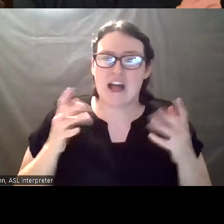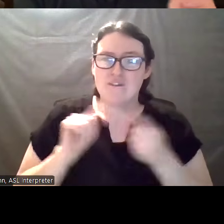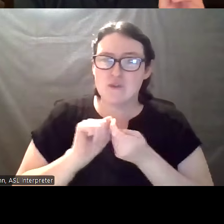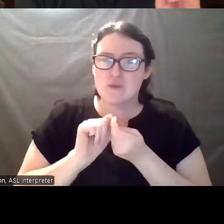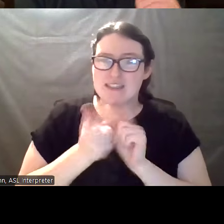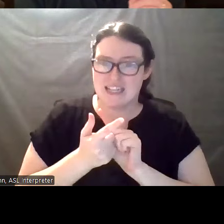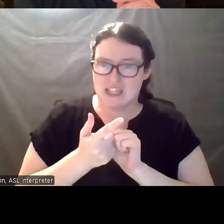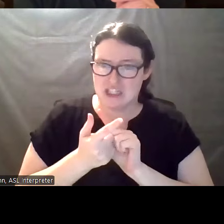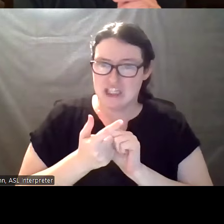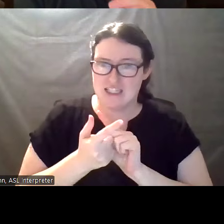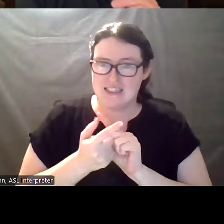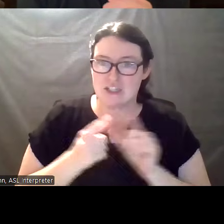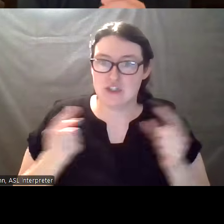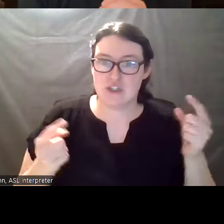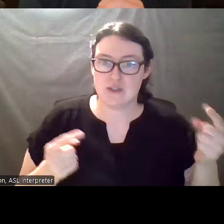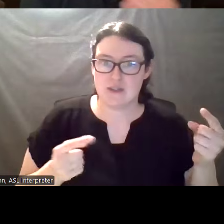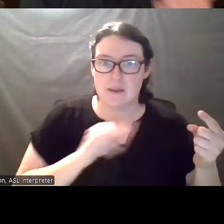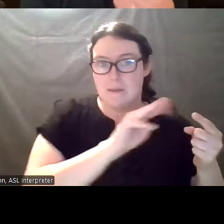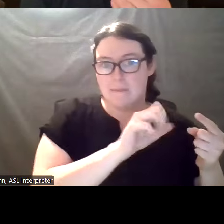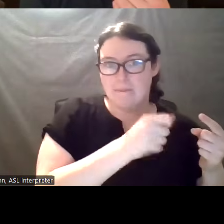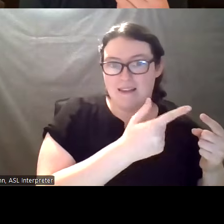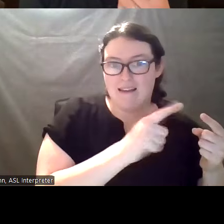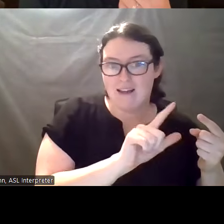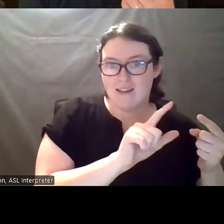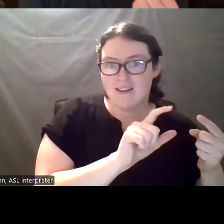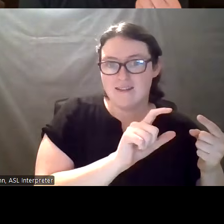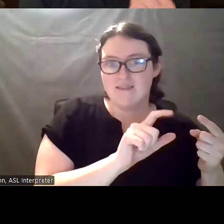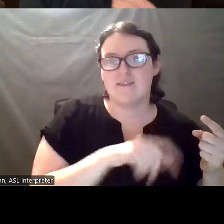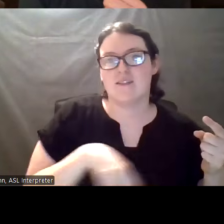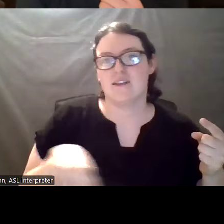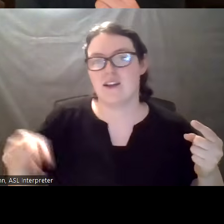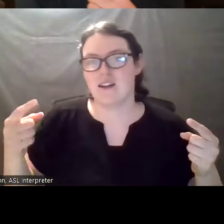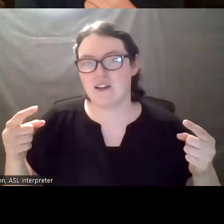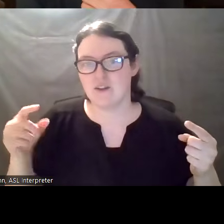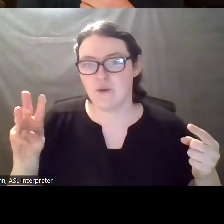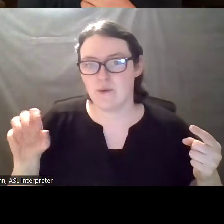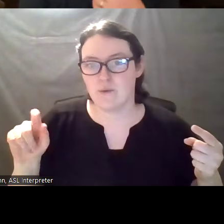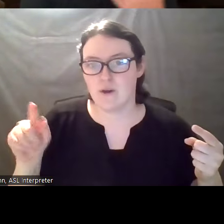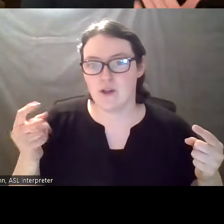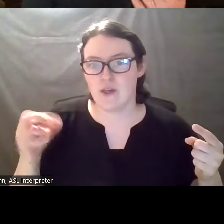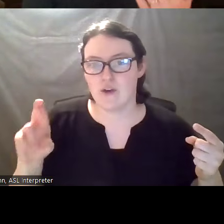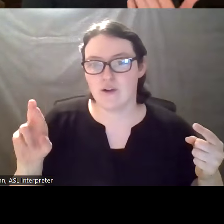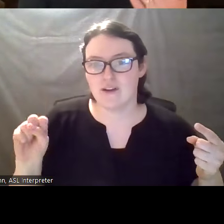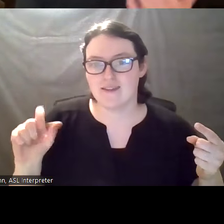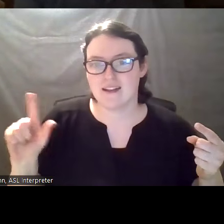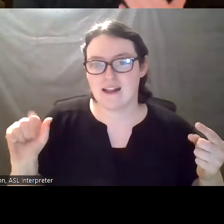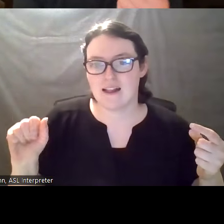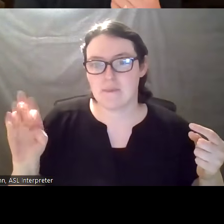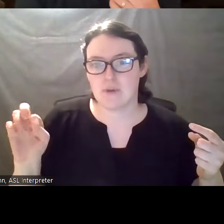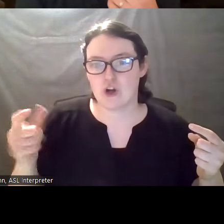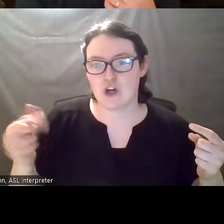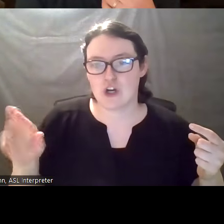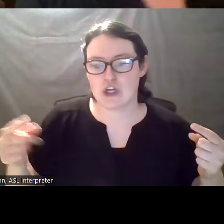main translations by Miguel Seville and much more recently by Walter Salaberger. Um, and there's